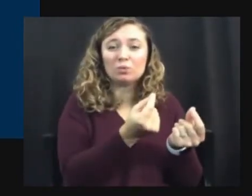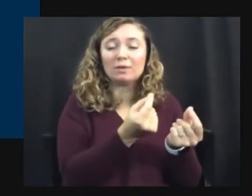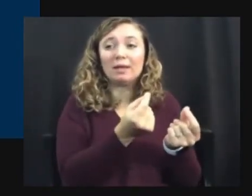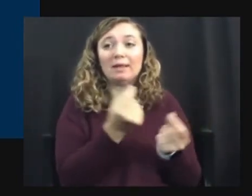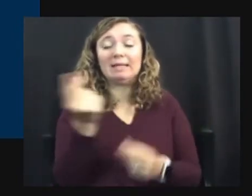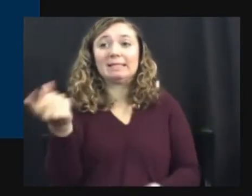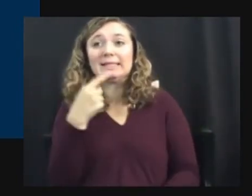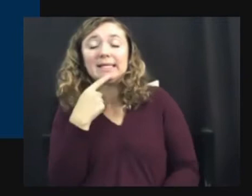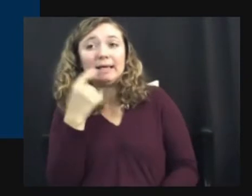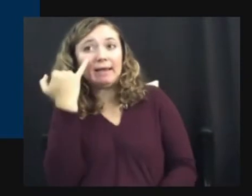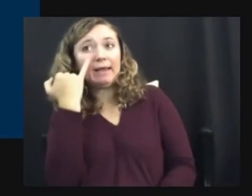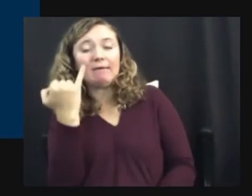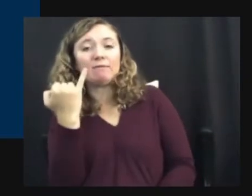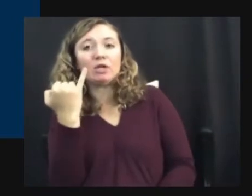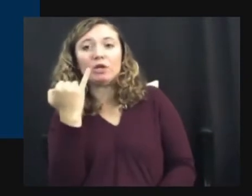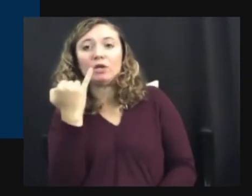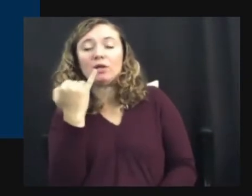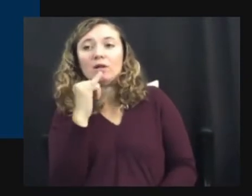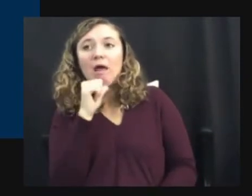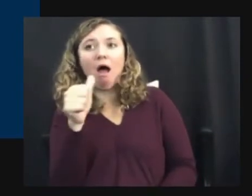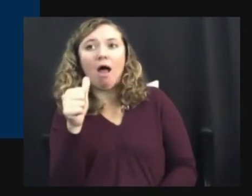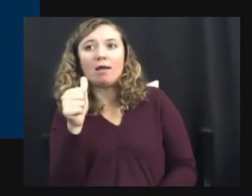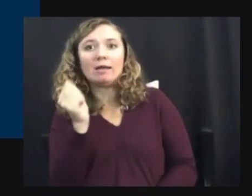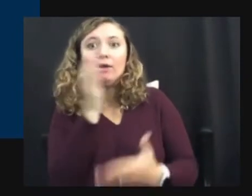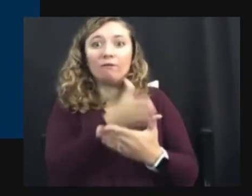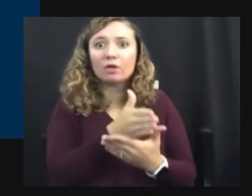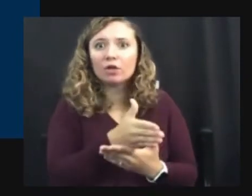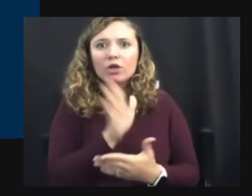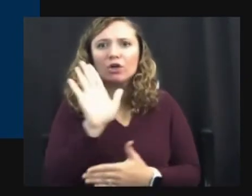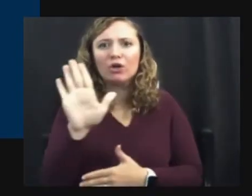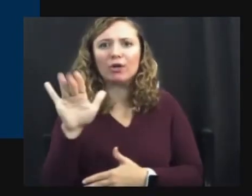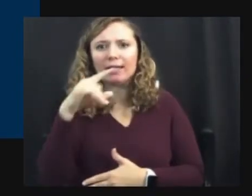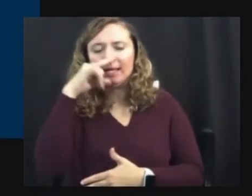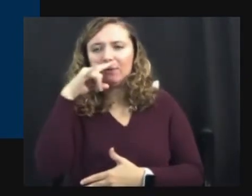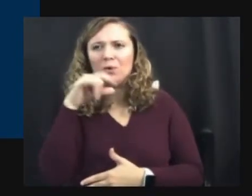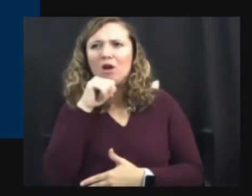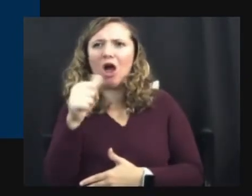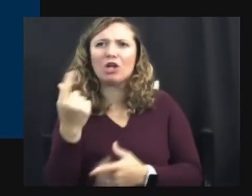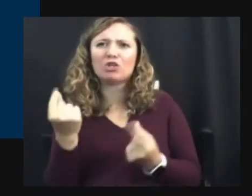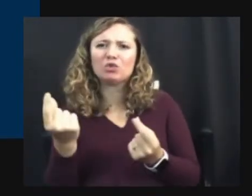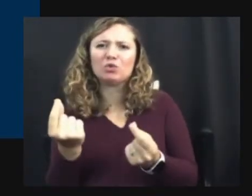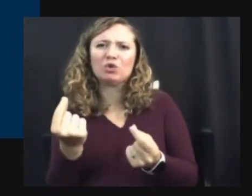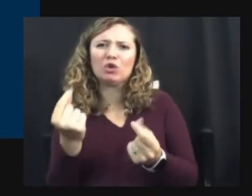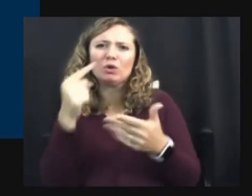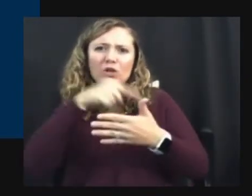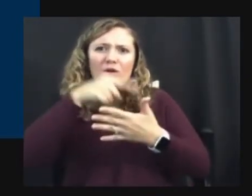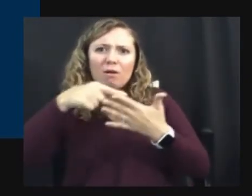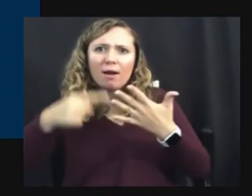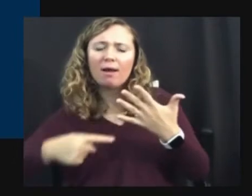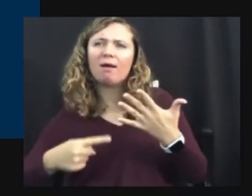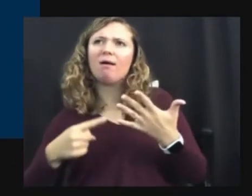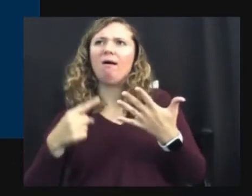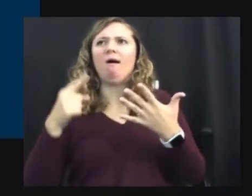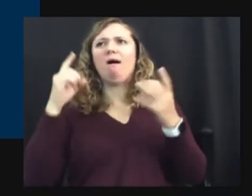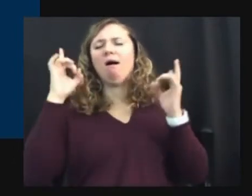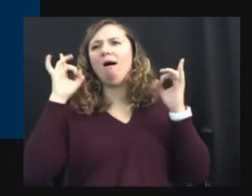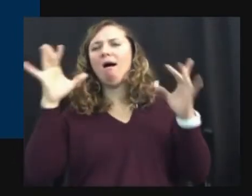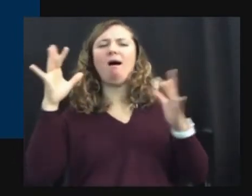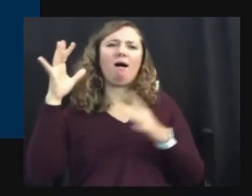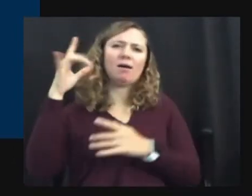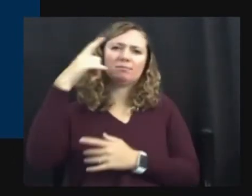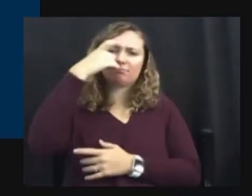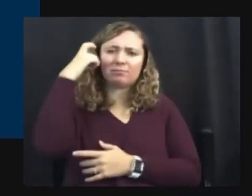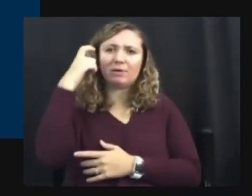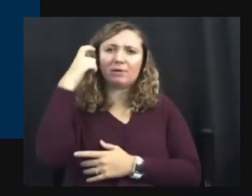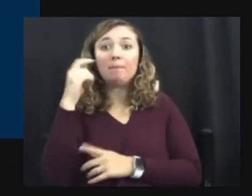to never do all of these things, and it will be a horror story. But if you do intervene, then your